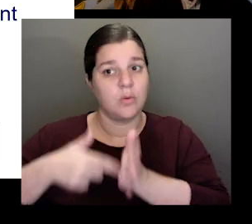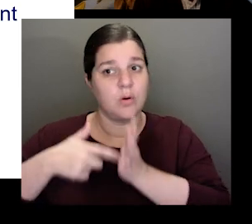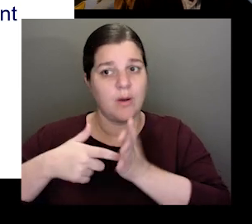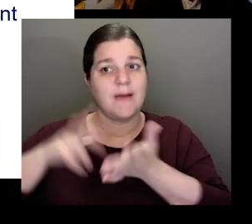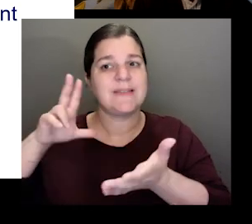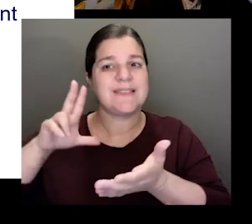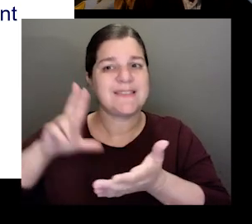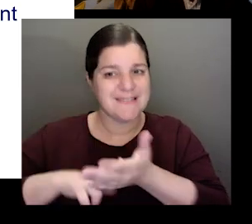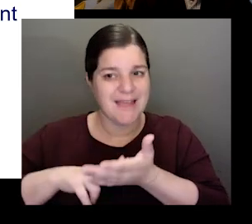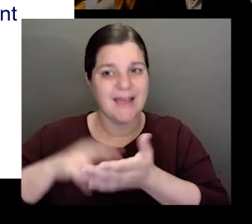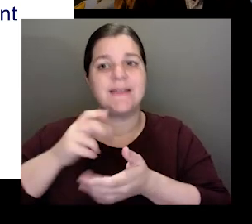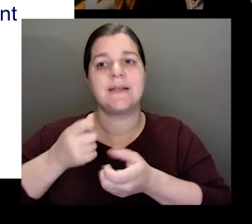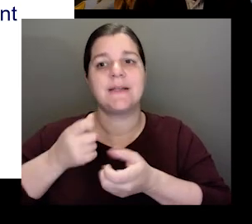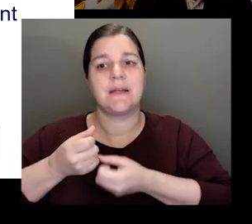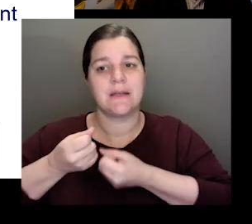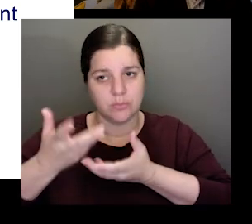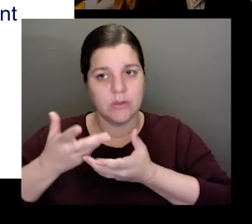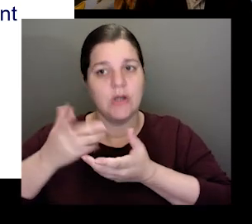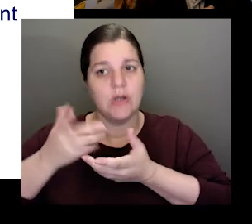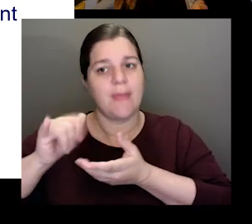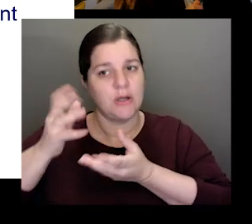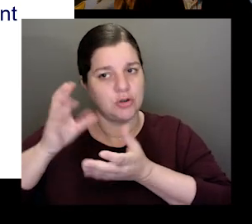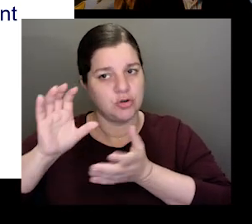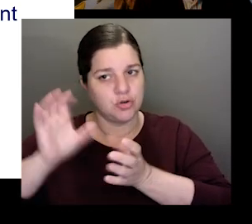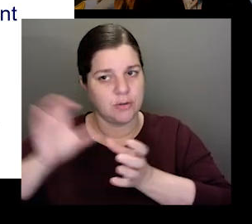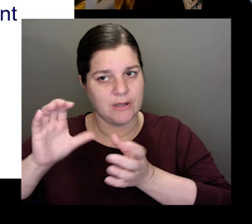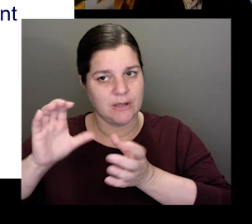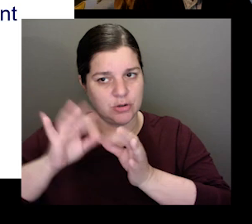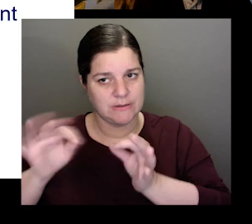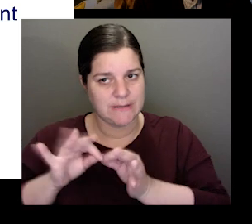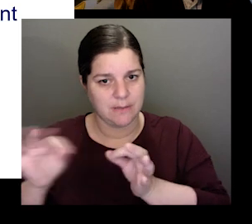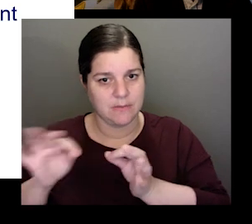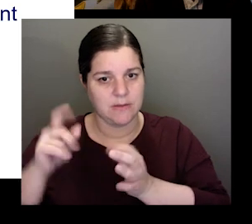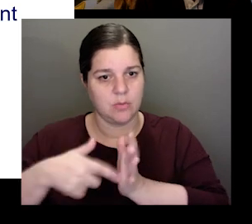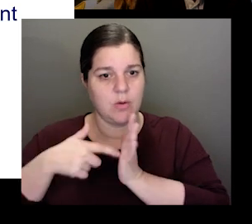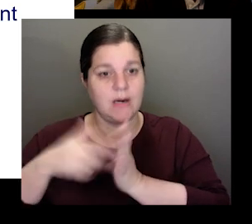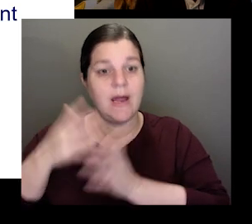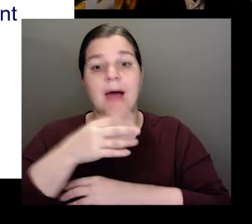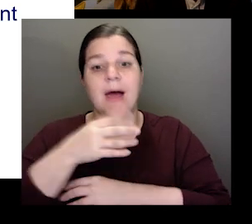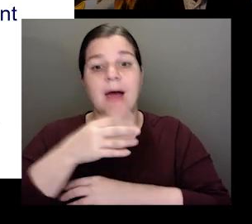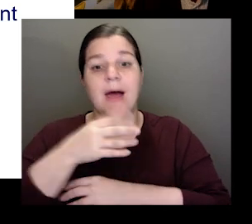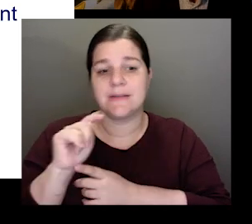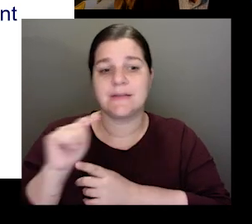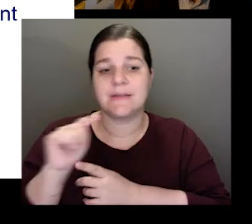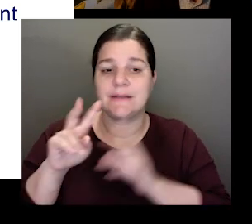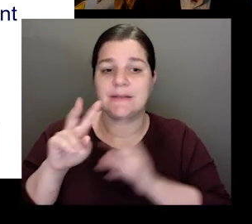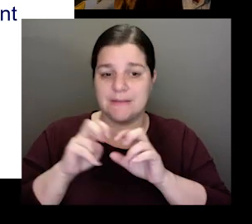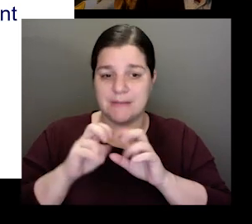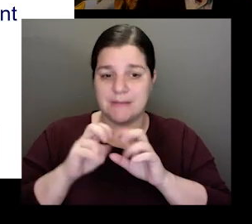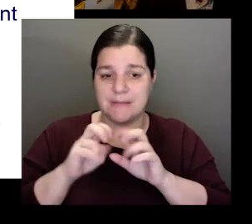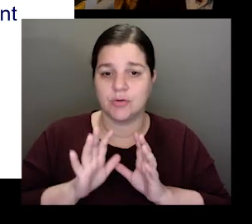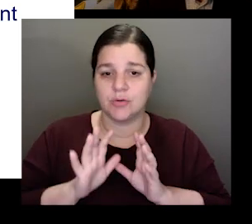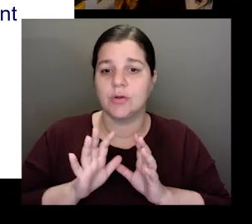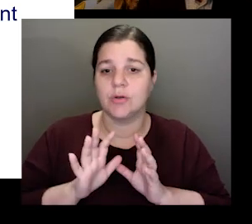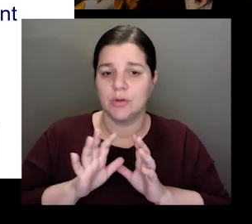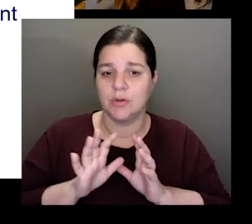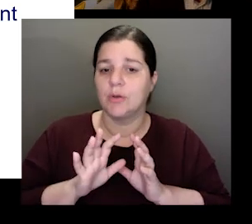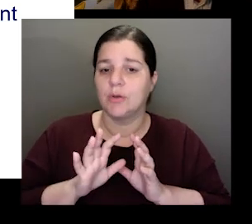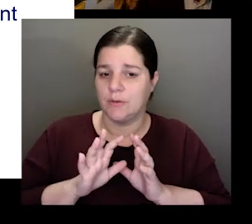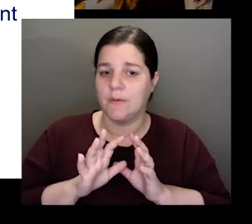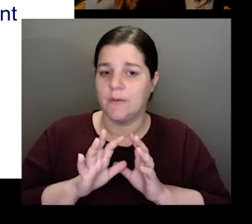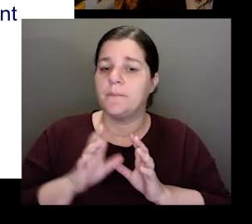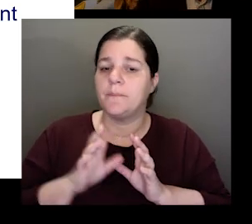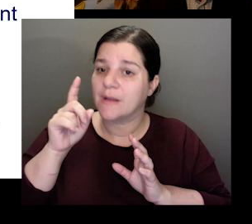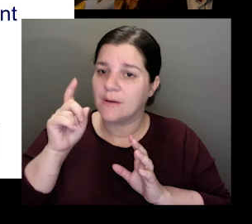and certification statement. Or this SLTT assessor, we have a electronic system called